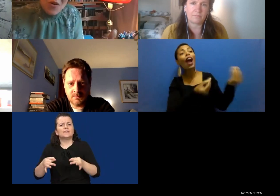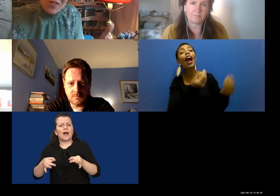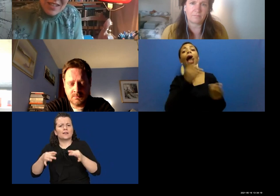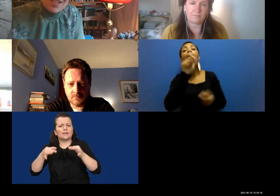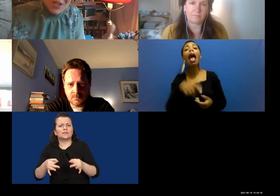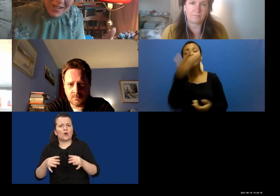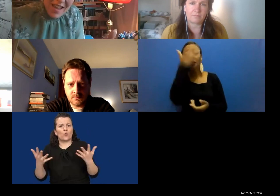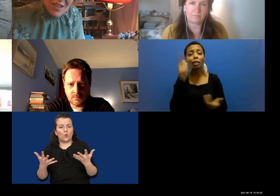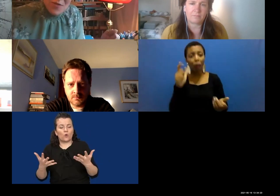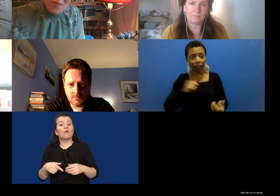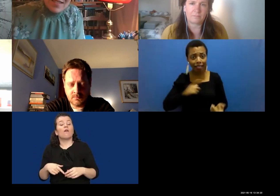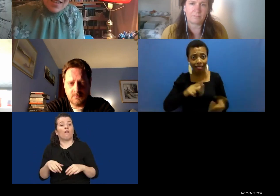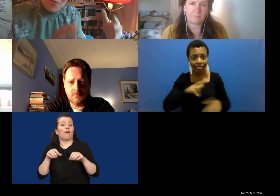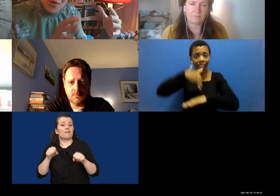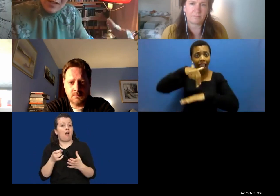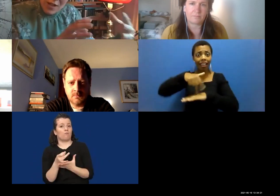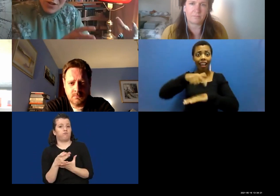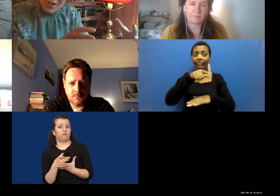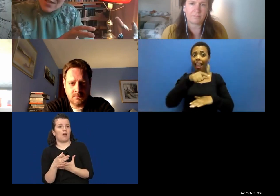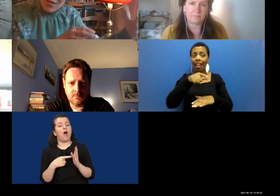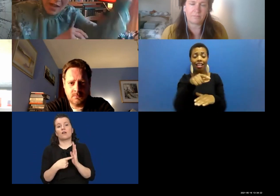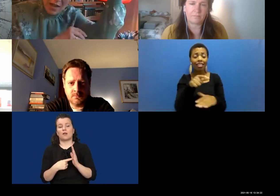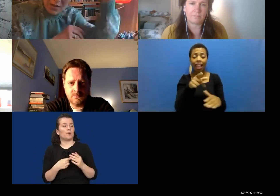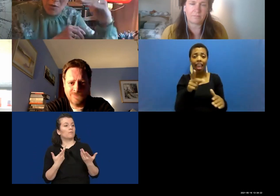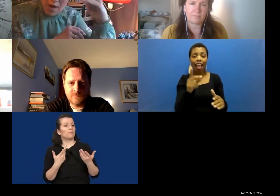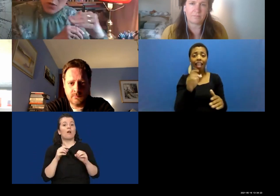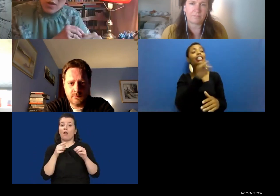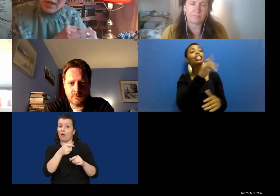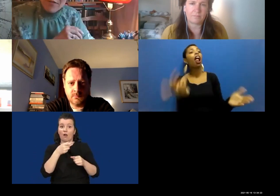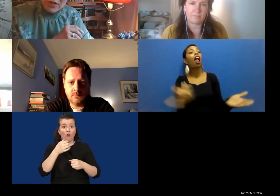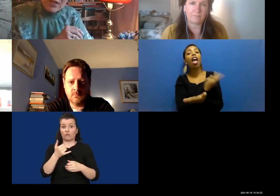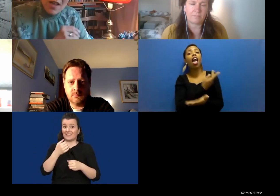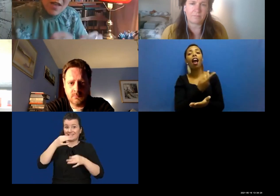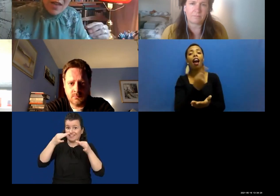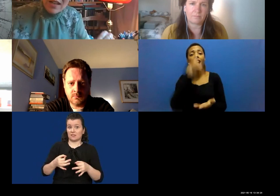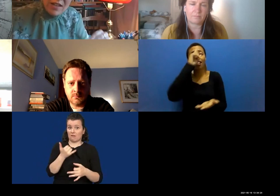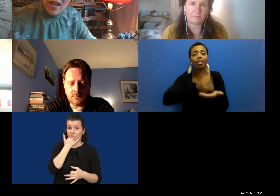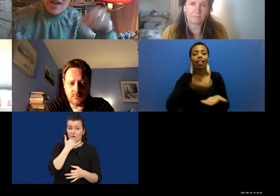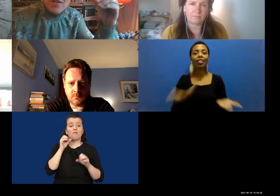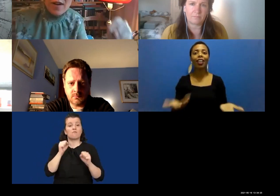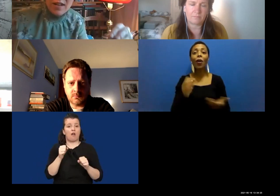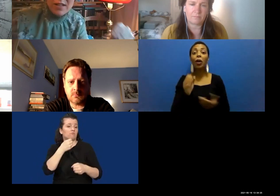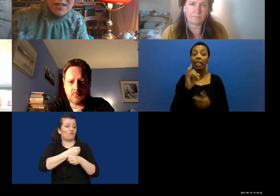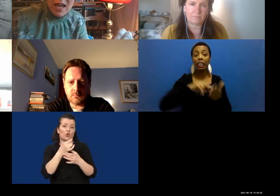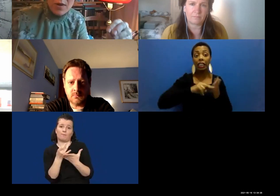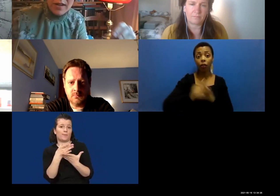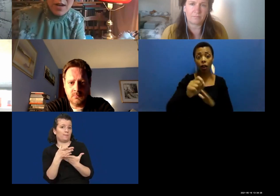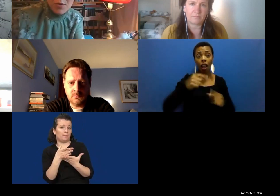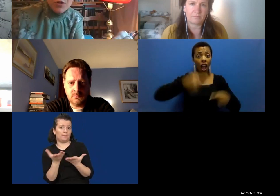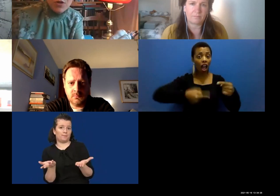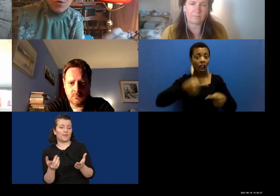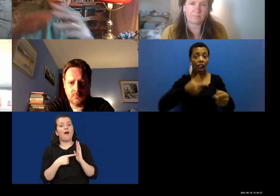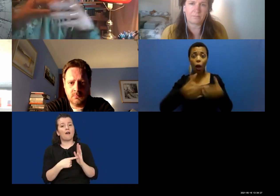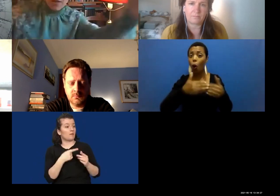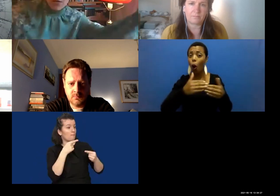make the wrong decision. So it means that the politicians, no matter what level, they need to have the final say when it